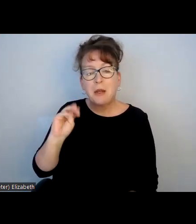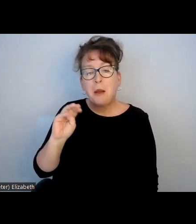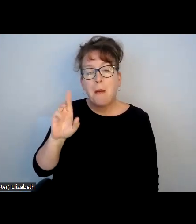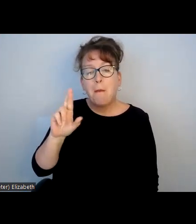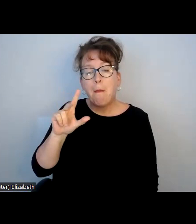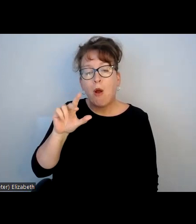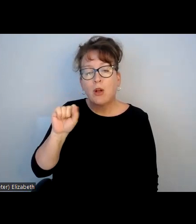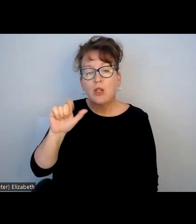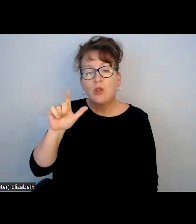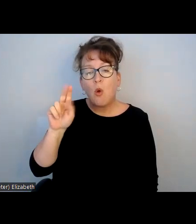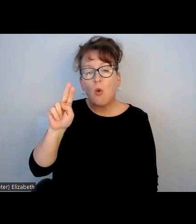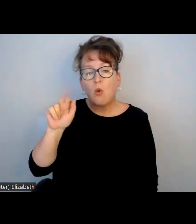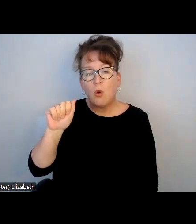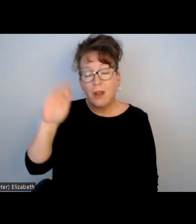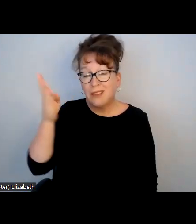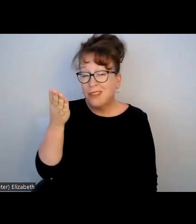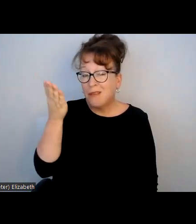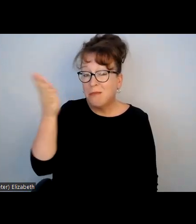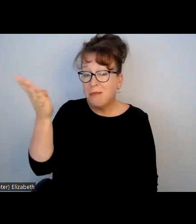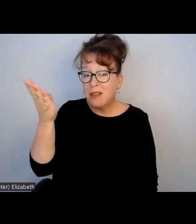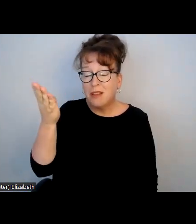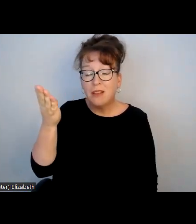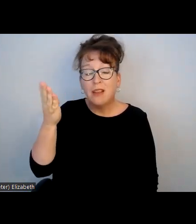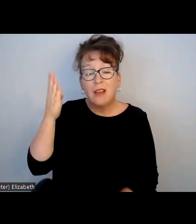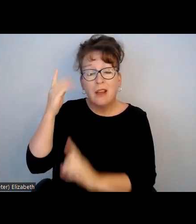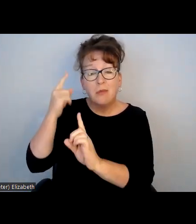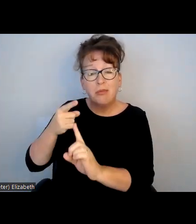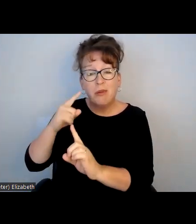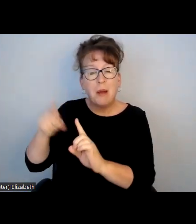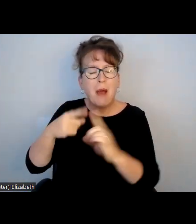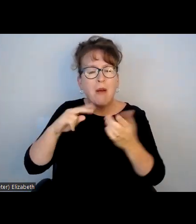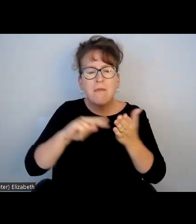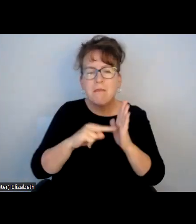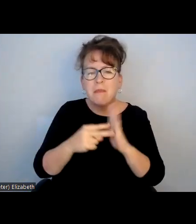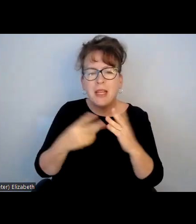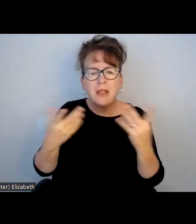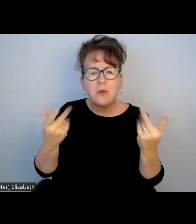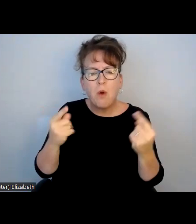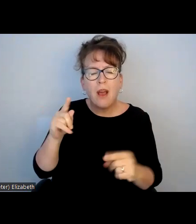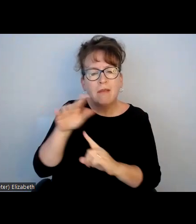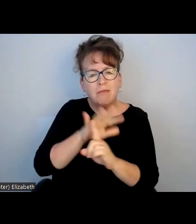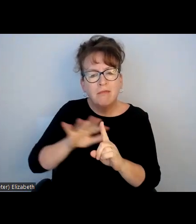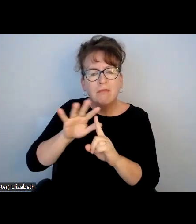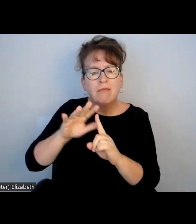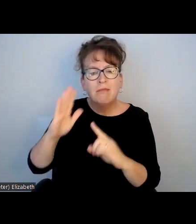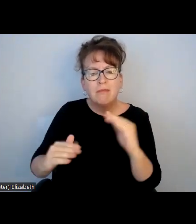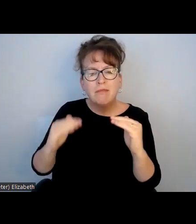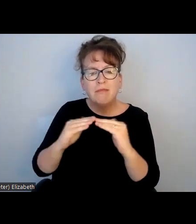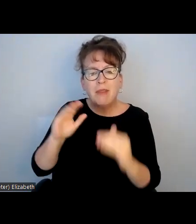submitted an item around the EJ definition and what the council, I think he made